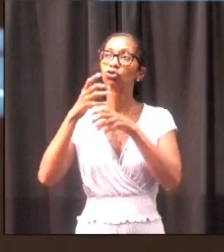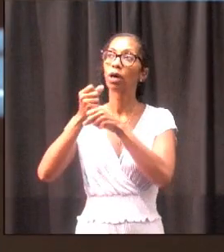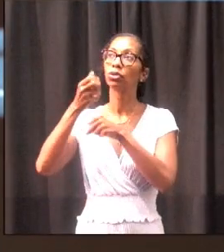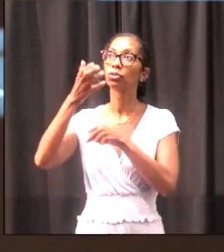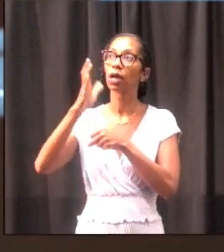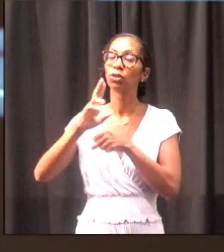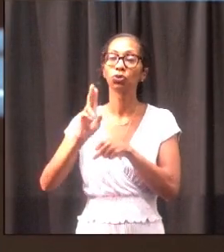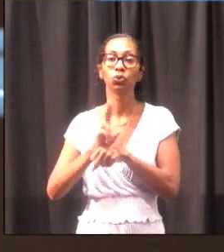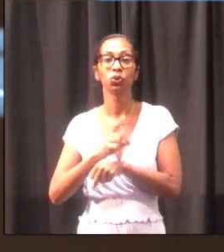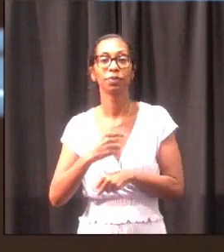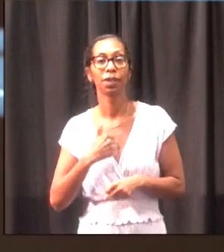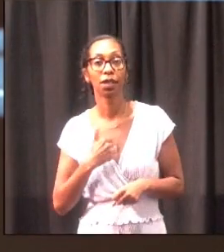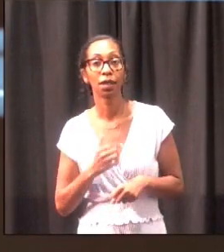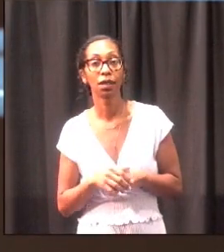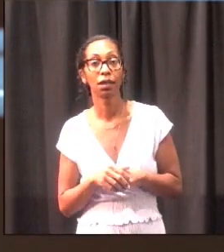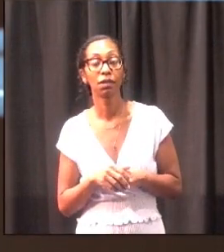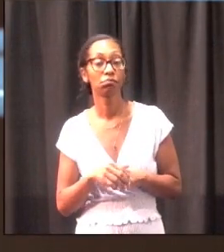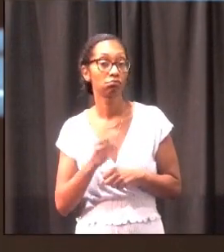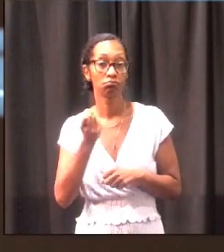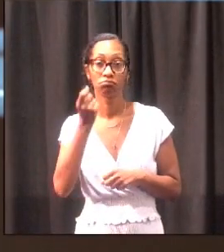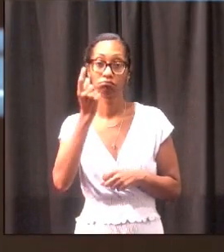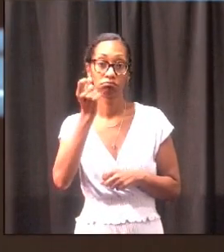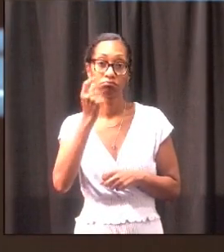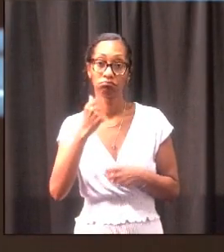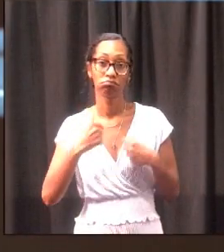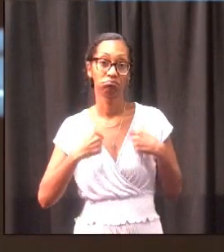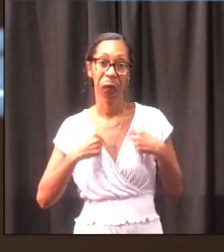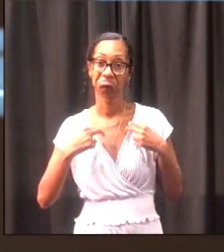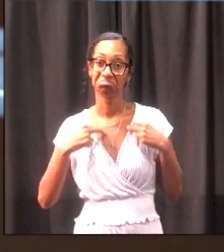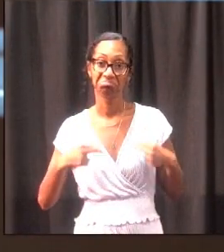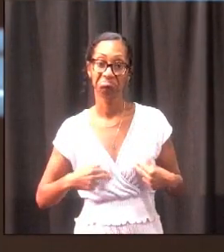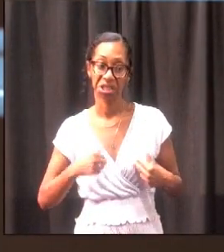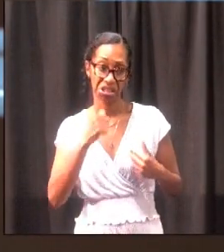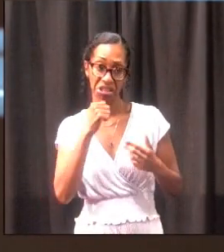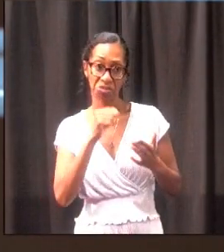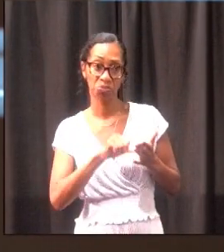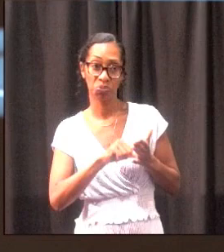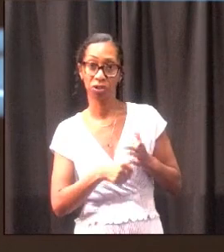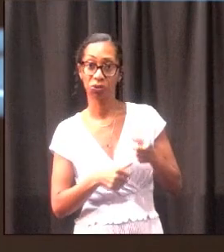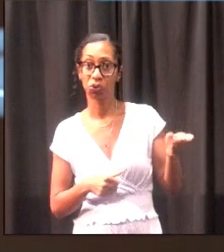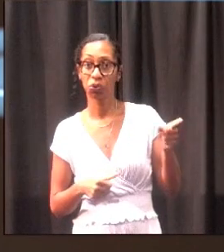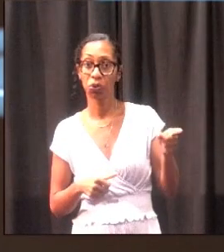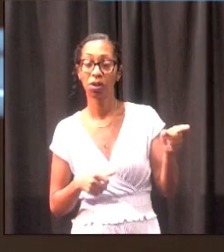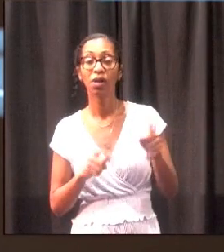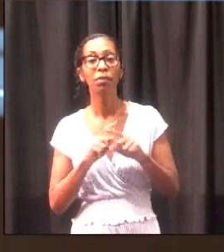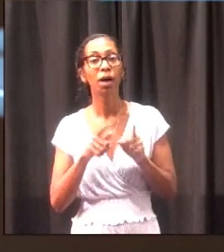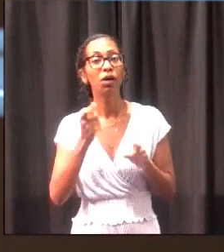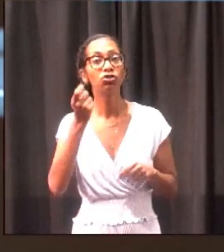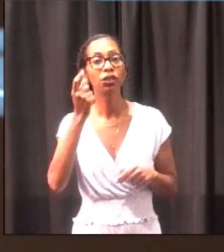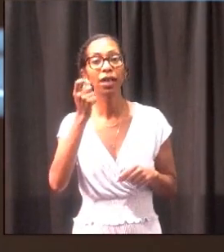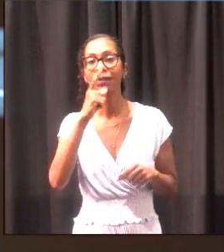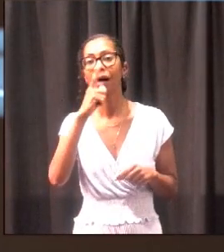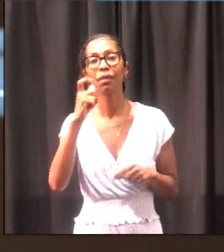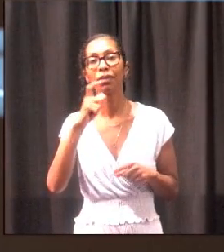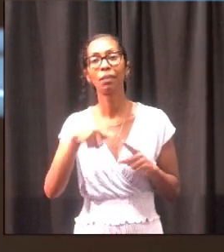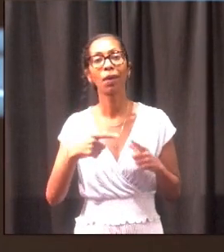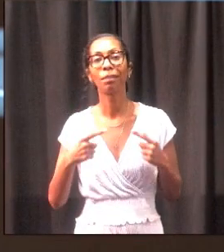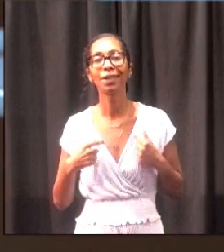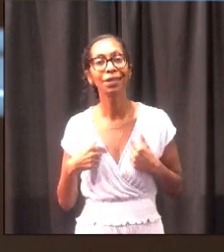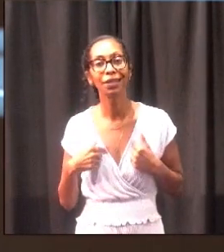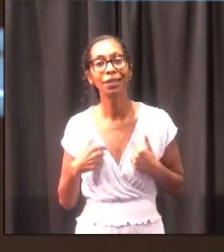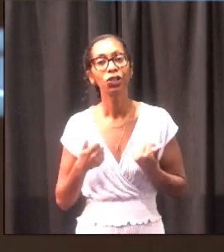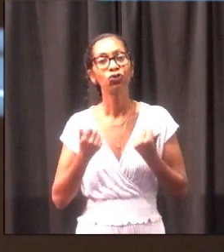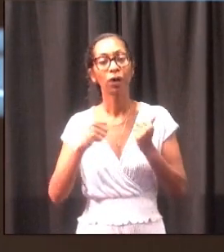Because he understands, listen, humanly, I didn't impress you at all. But yet you need to understand it was not about me